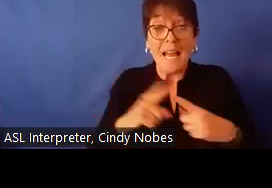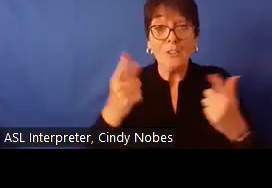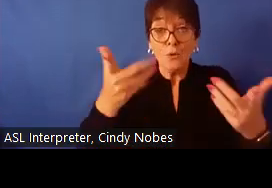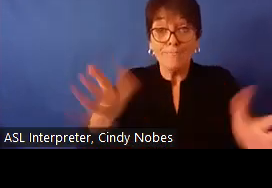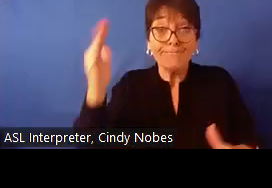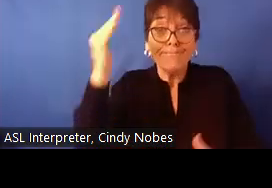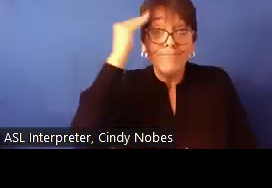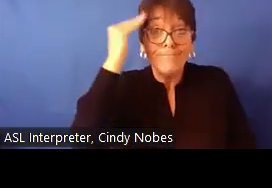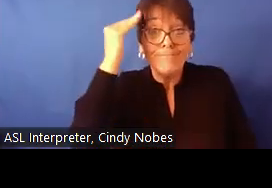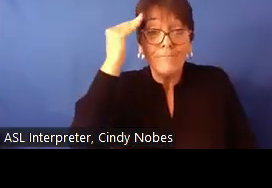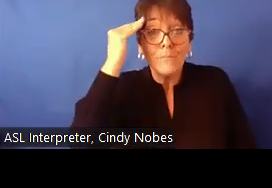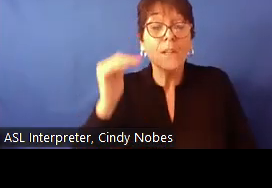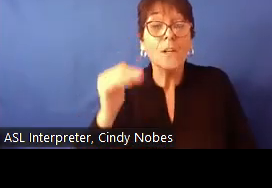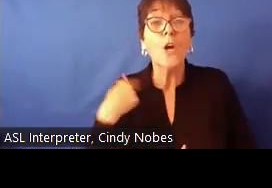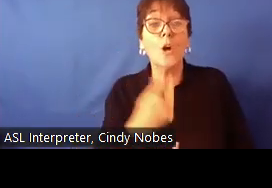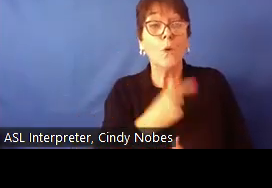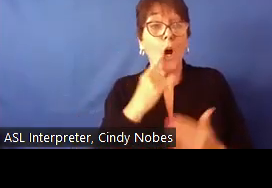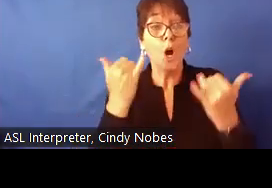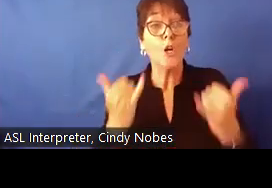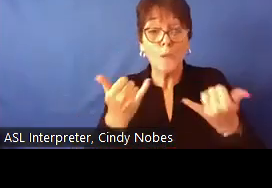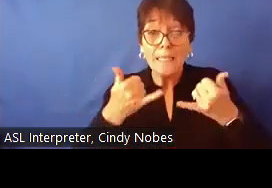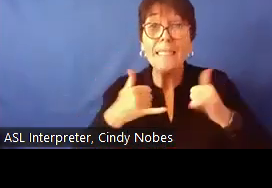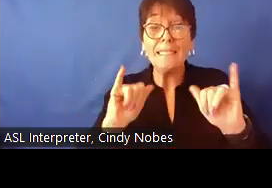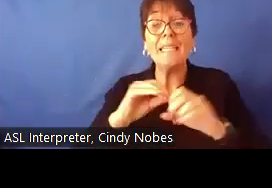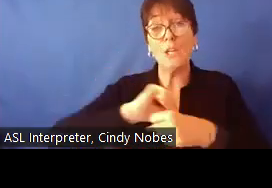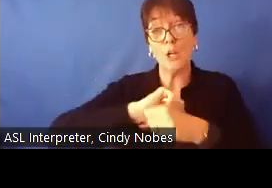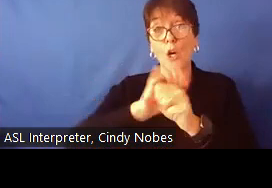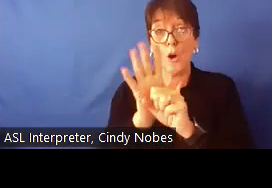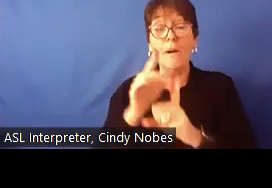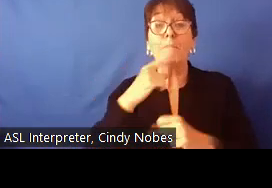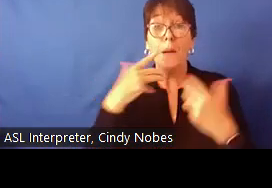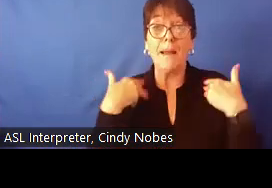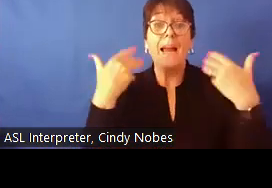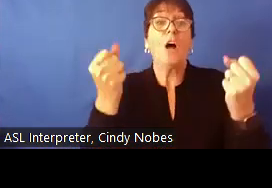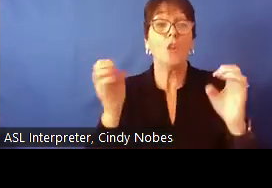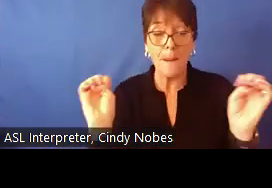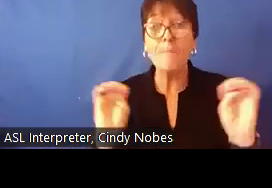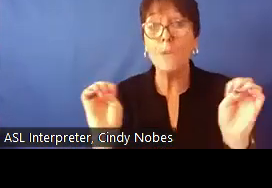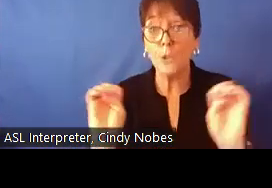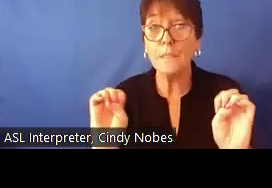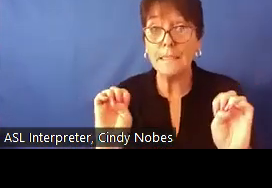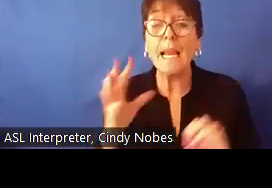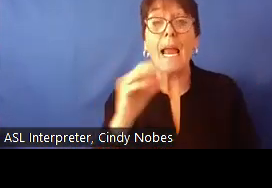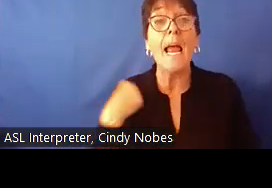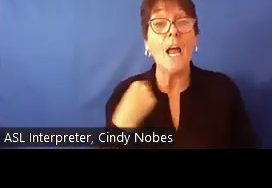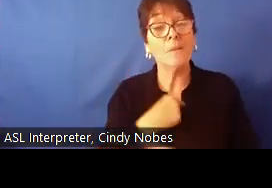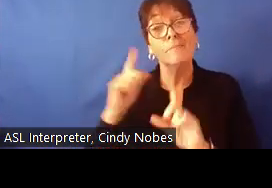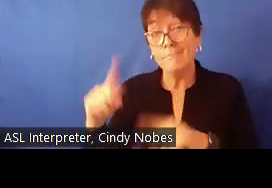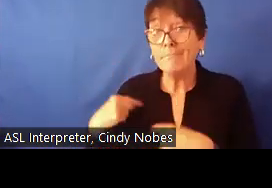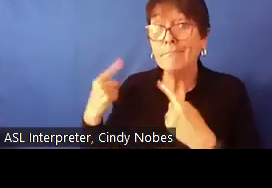know, we are currently still in the COVID-19 public health emergency, and we have been in